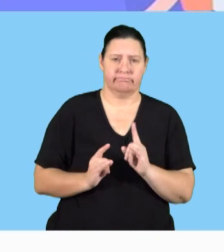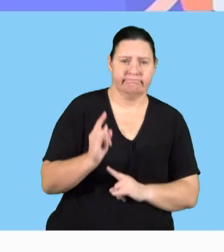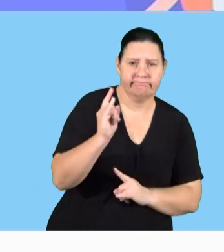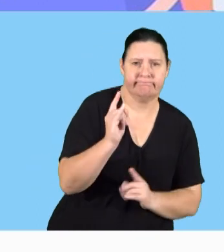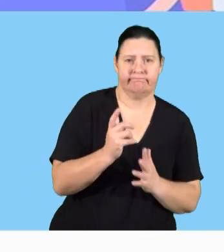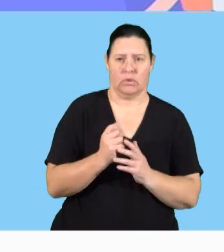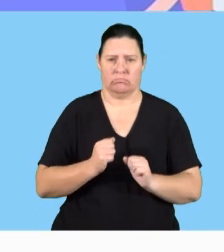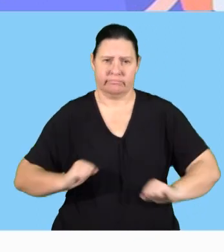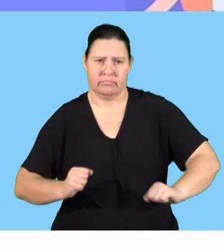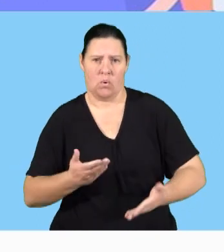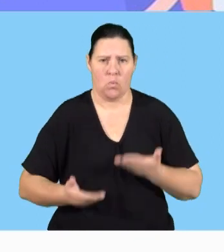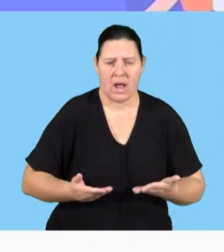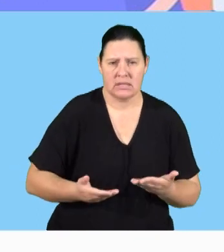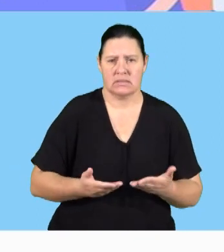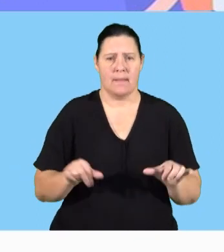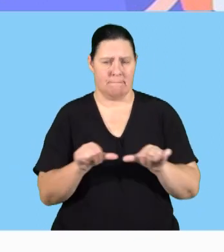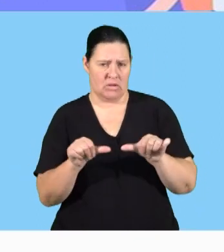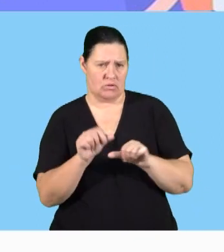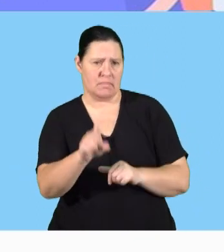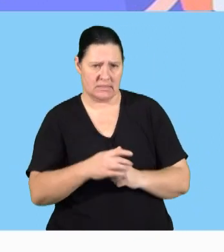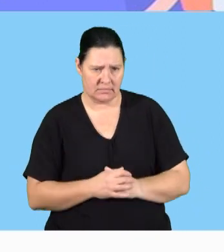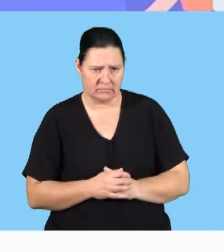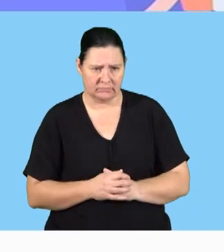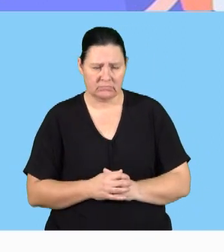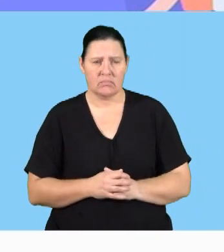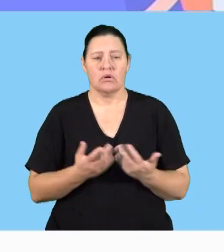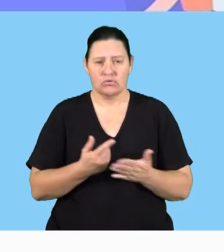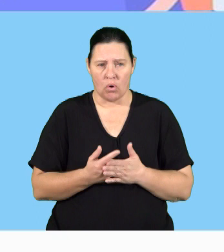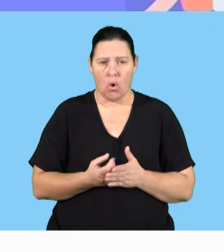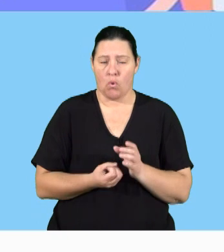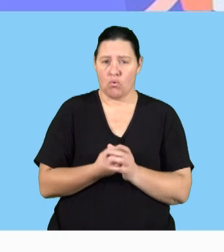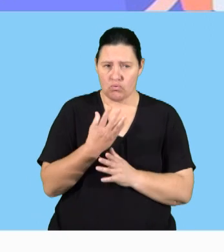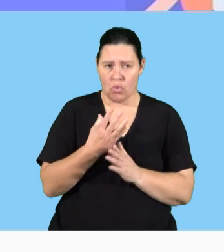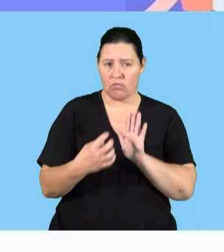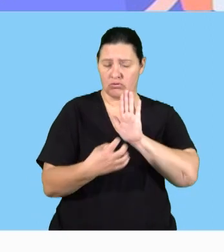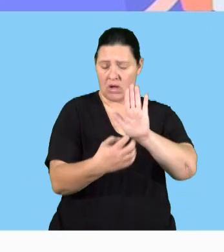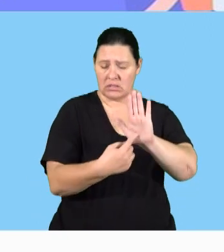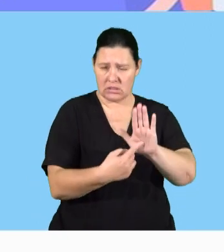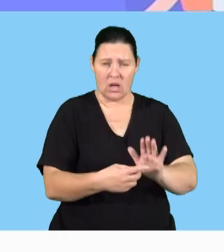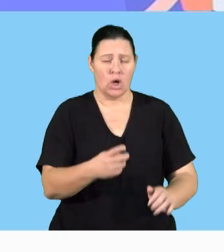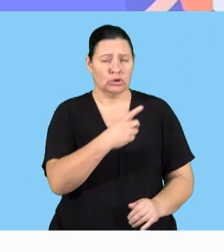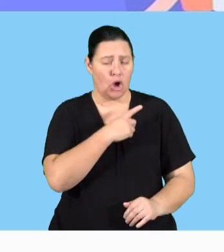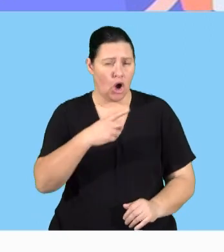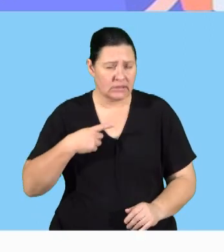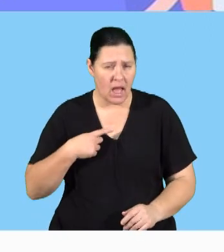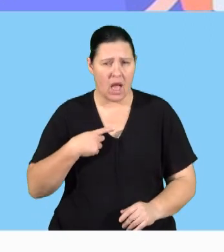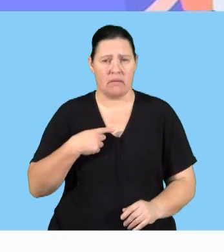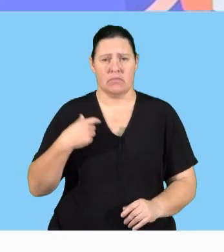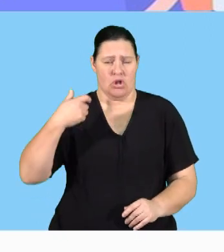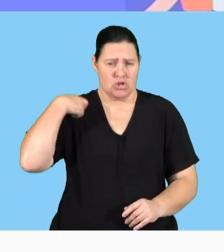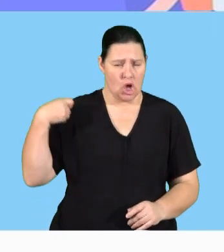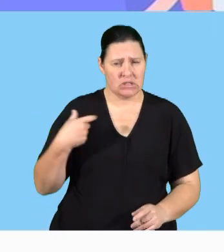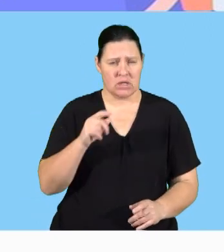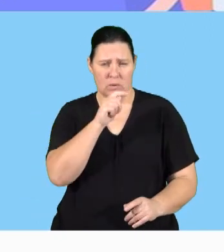for children provide an overall picture of their physical growth. Doctors and or nurses at clinics use